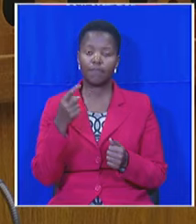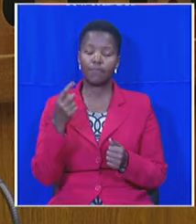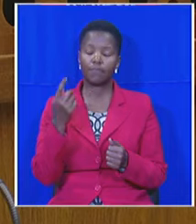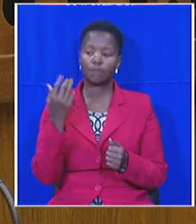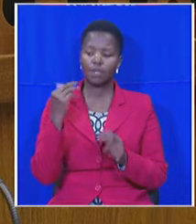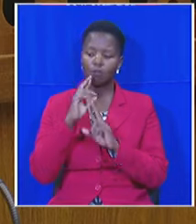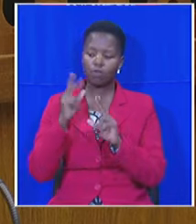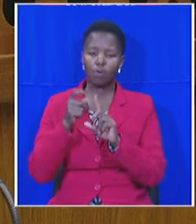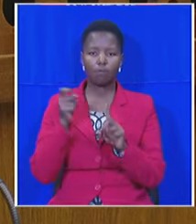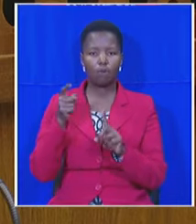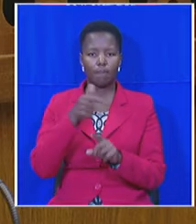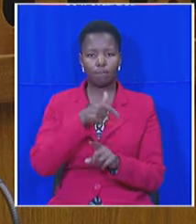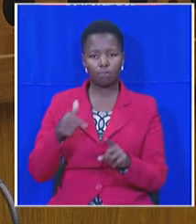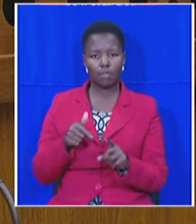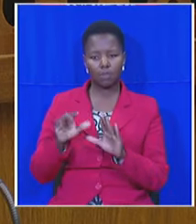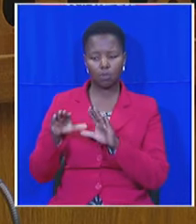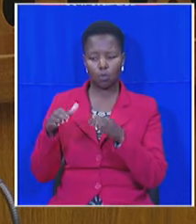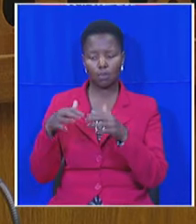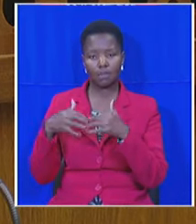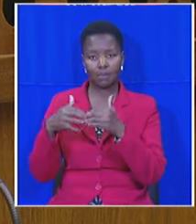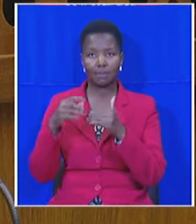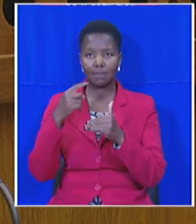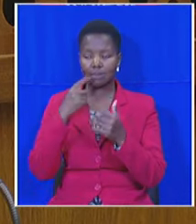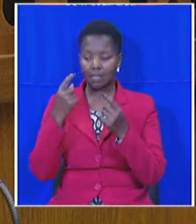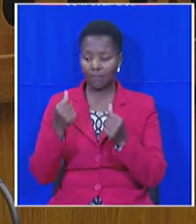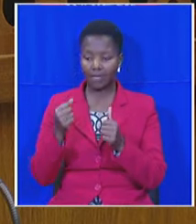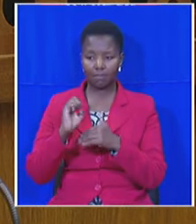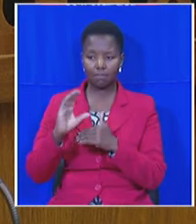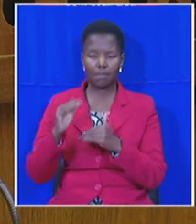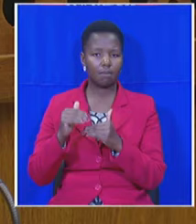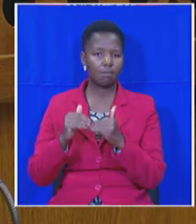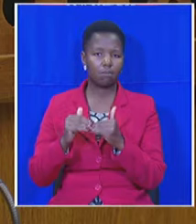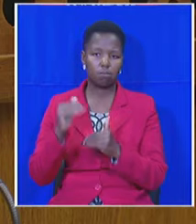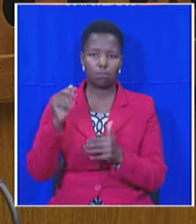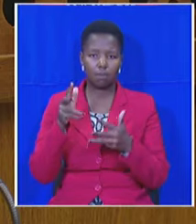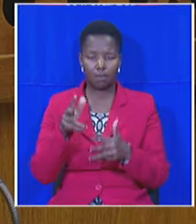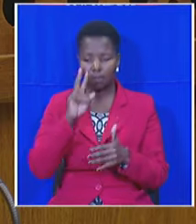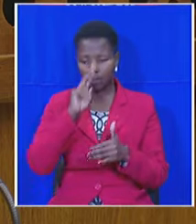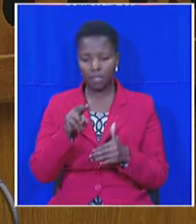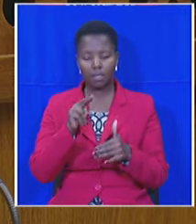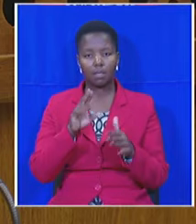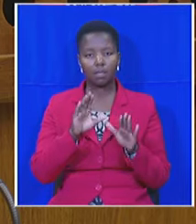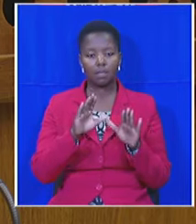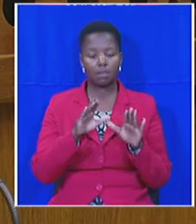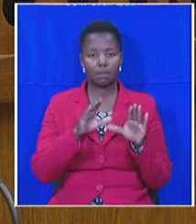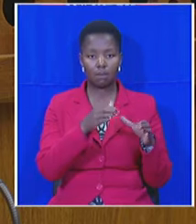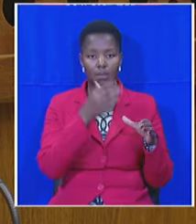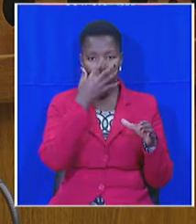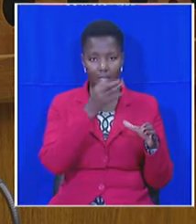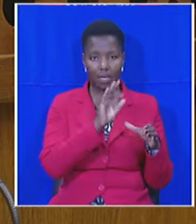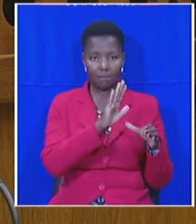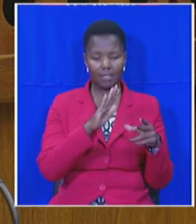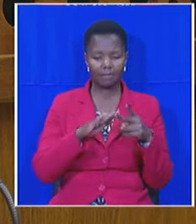our infrastructure financing requirements are huge and require effective co-funding arrangements between state-owned companies and